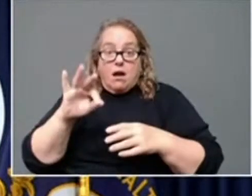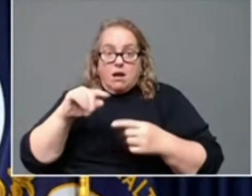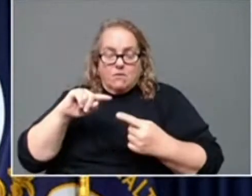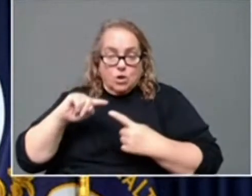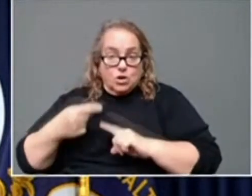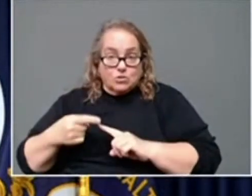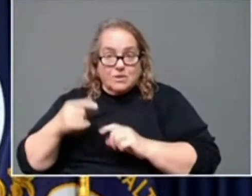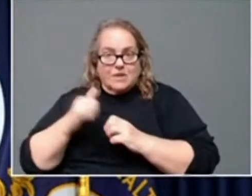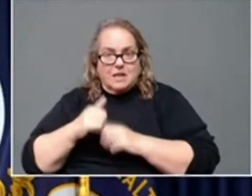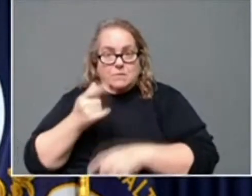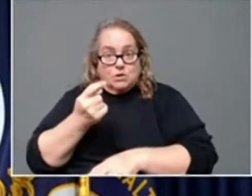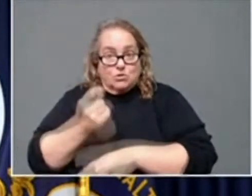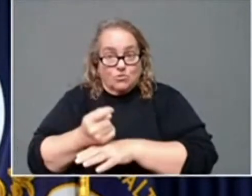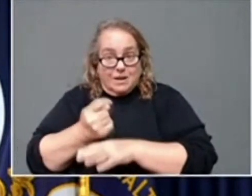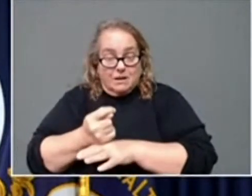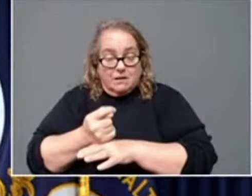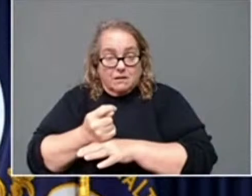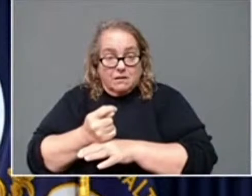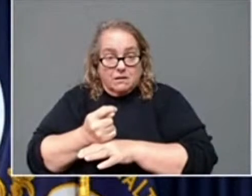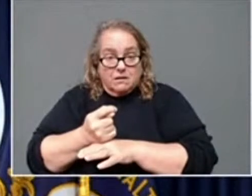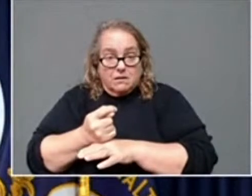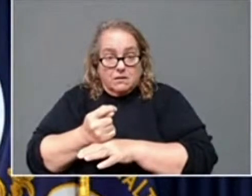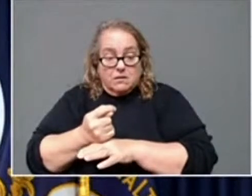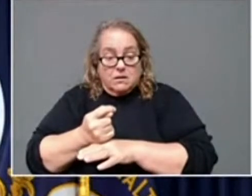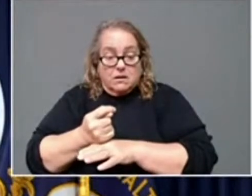treated on the